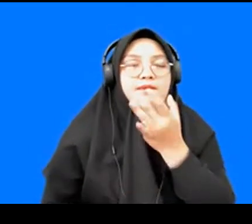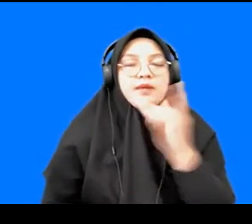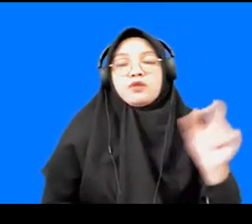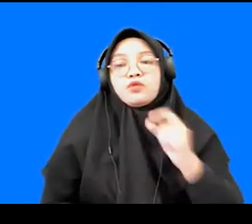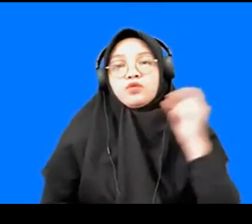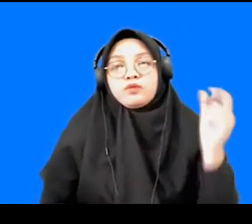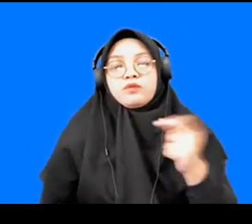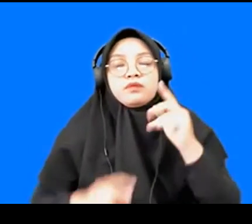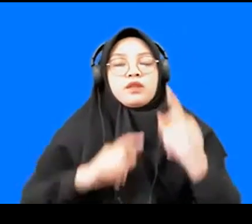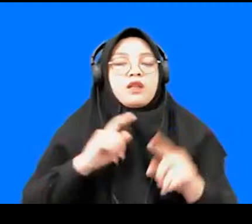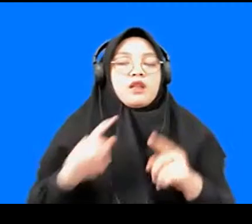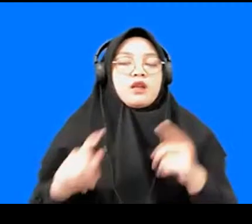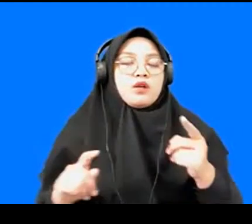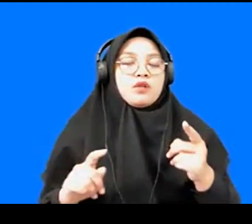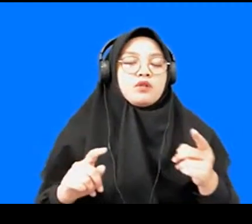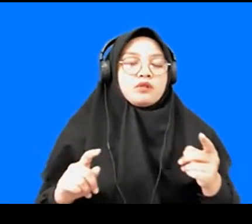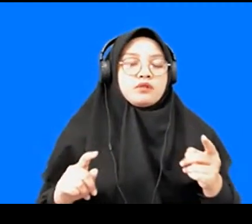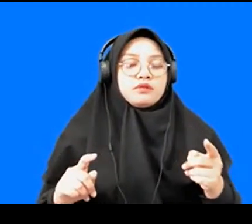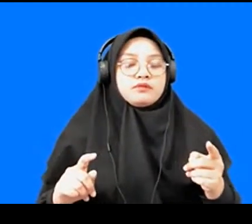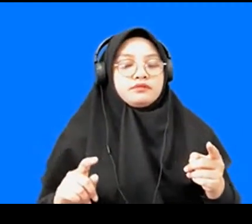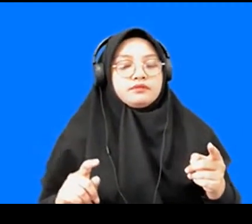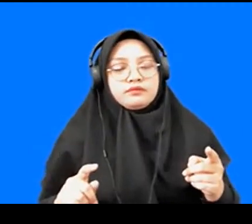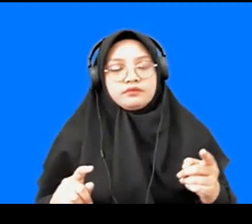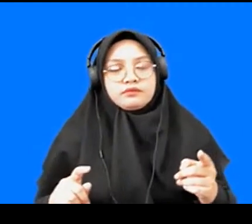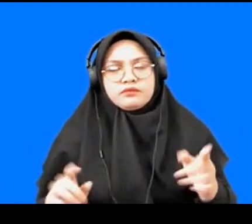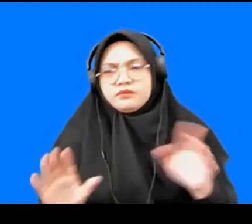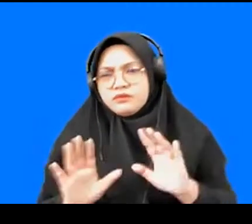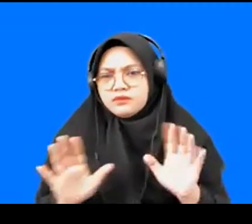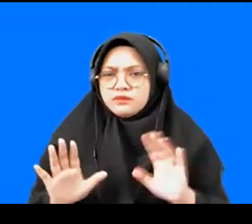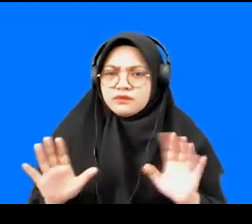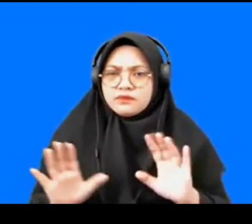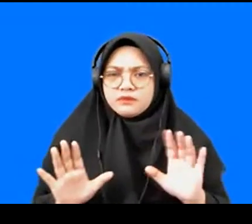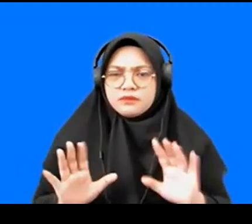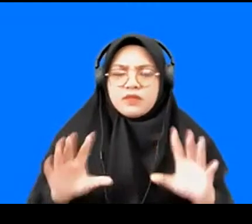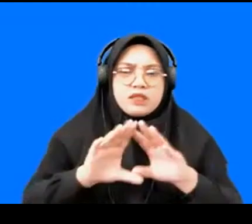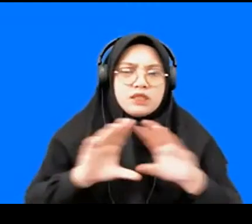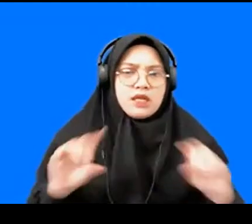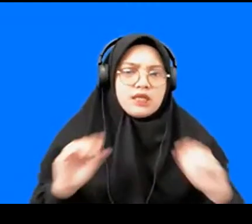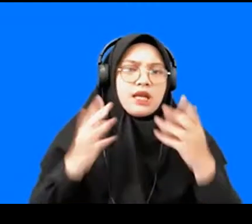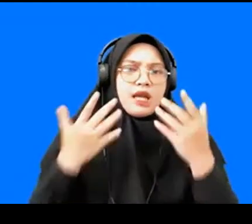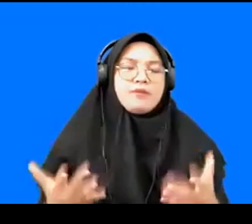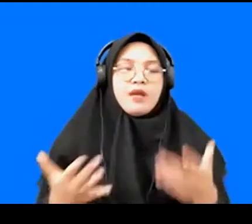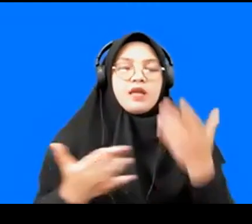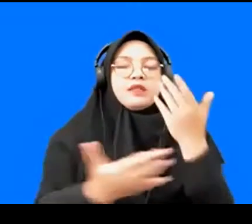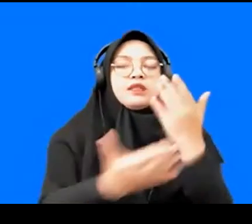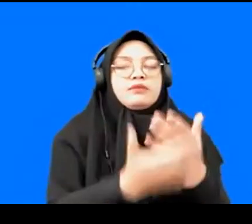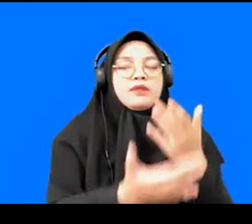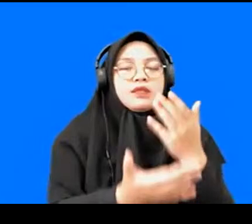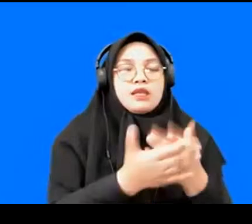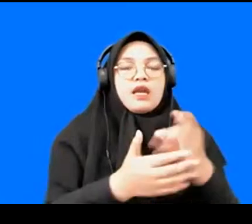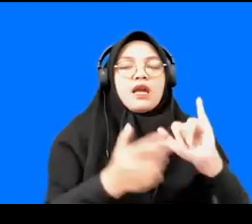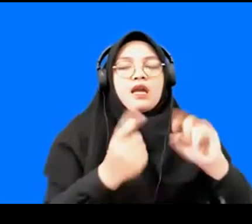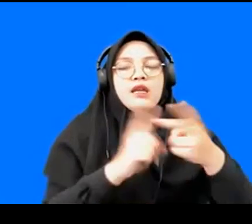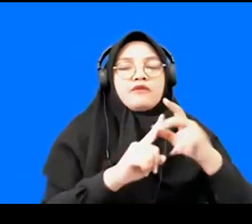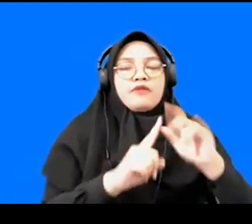the IFIs are telling us. Thank you. All right. Yeah, I'll try to answer